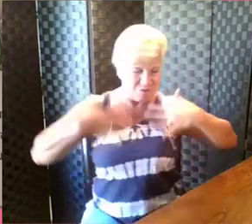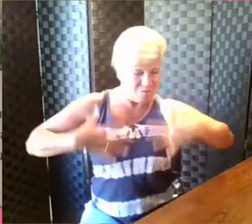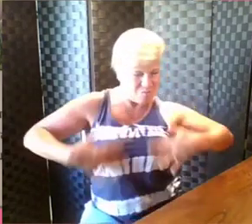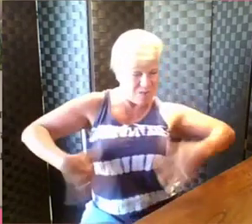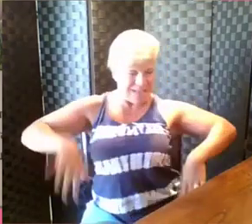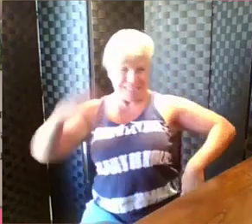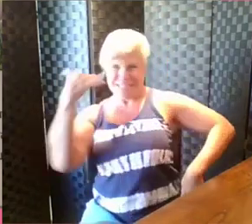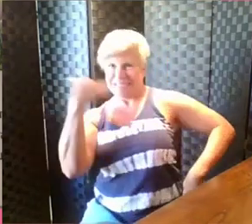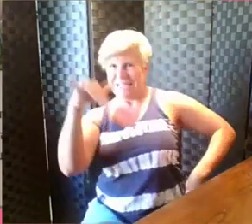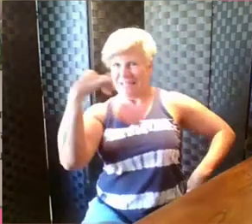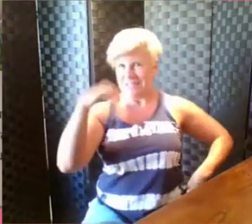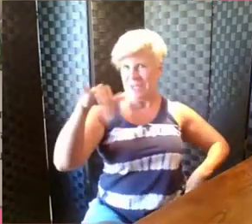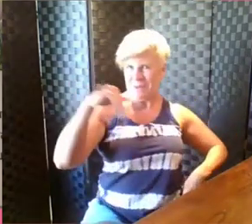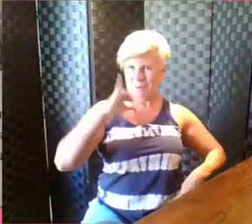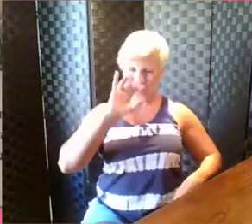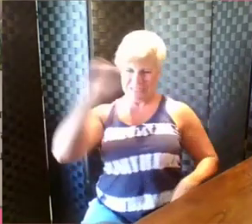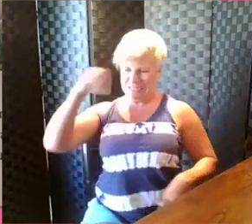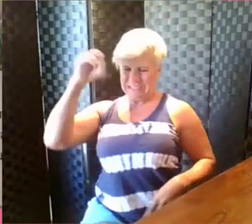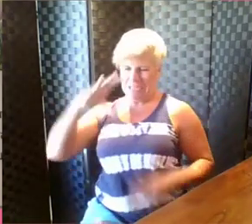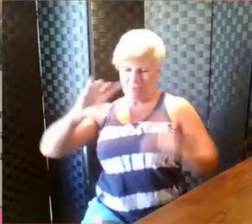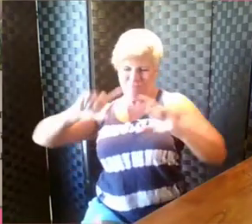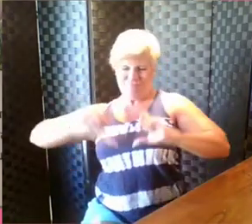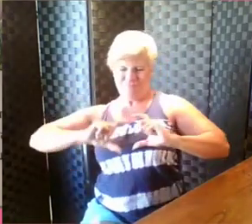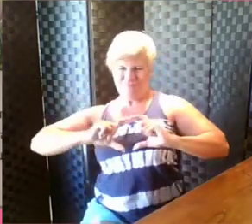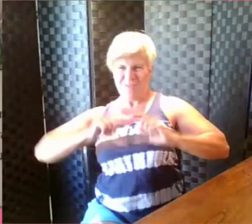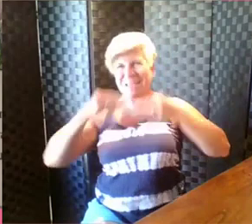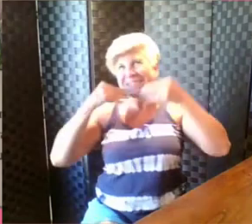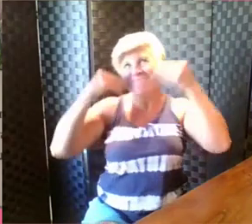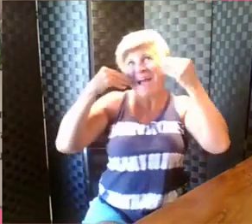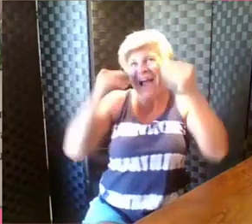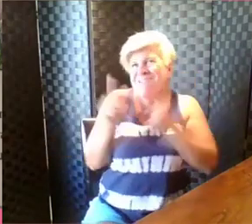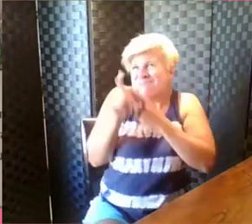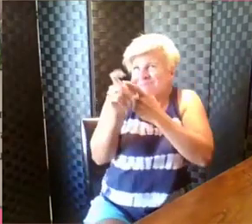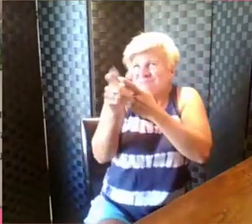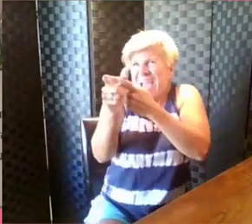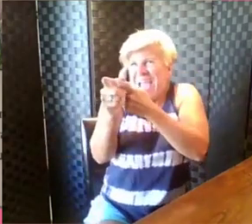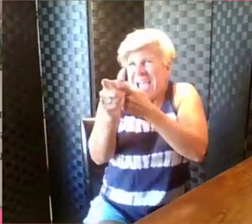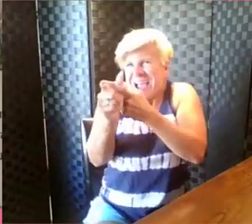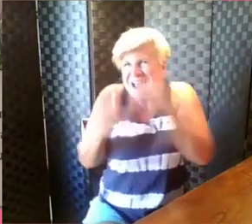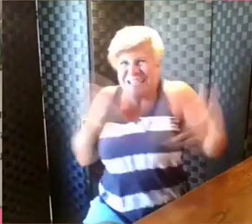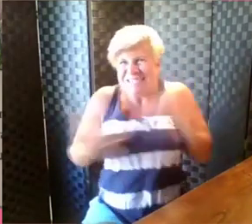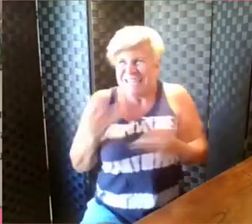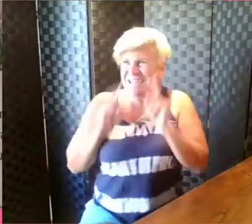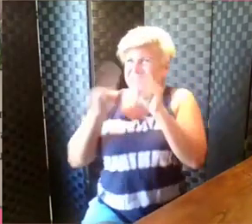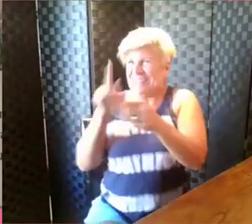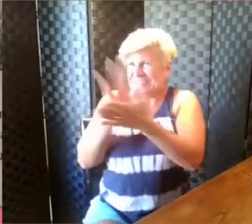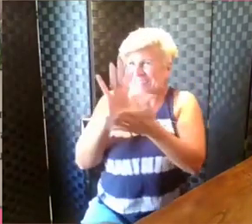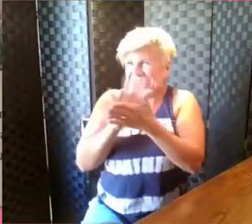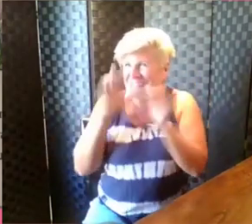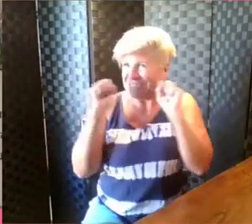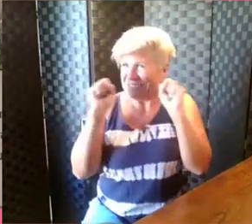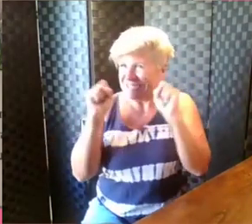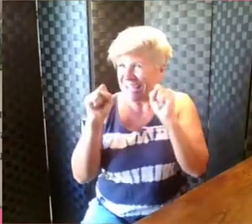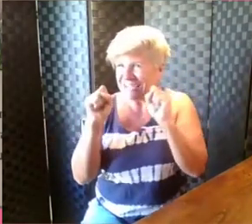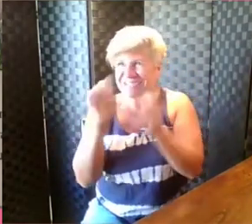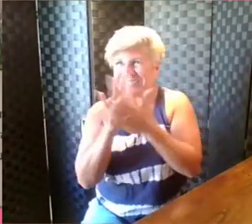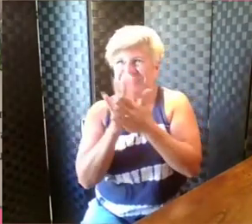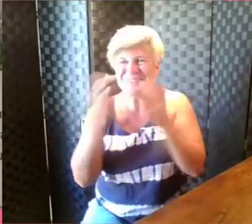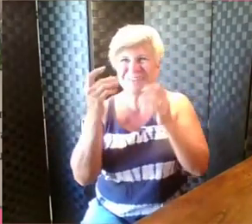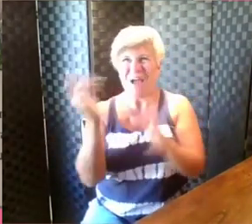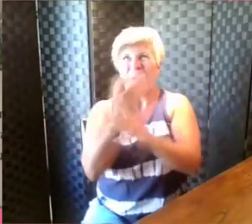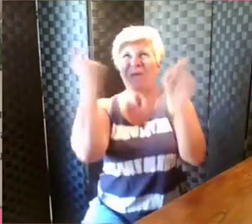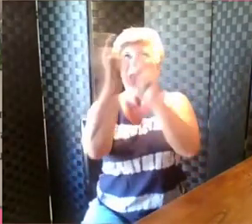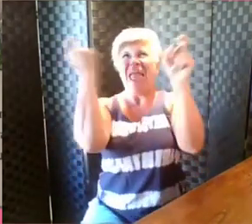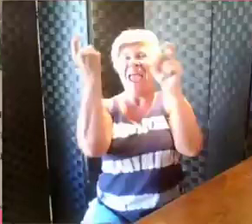her brightest smile. She ran all the way. Hooray, said Chrysanthemum.